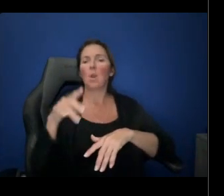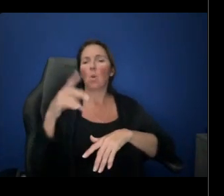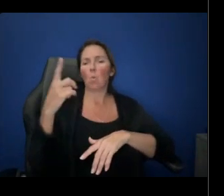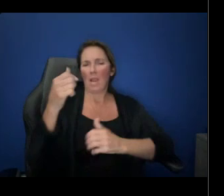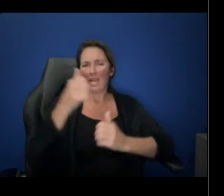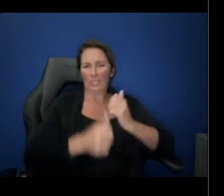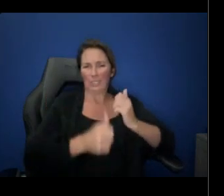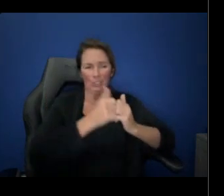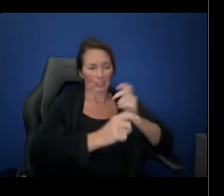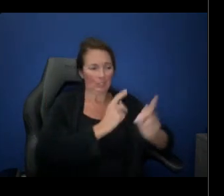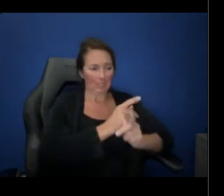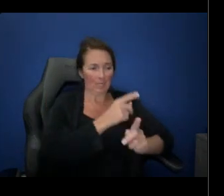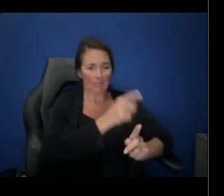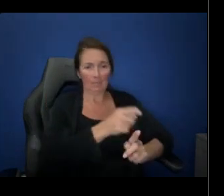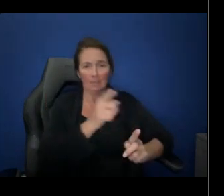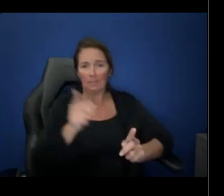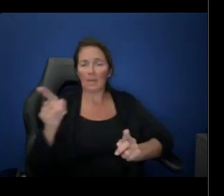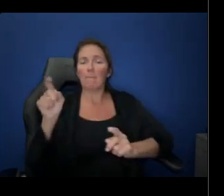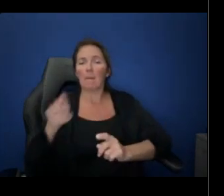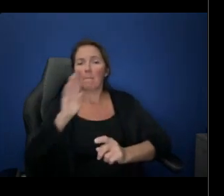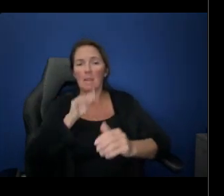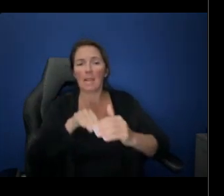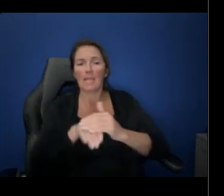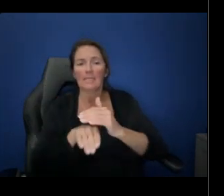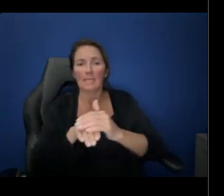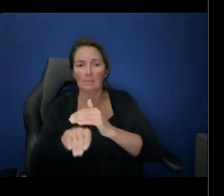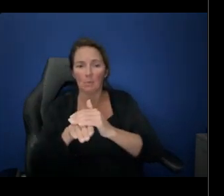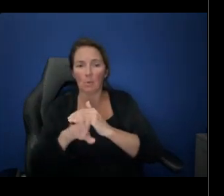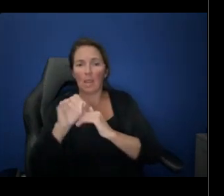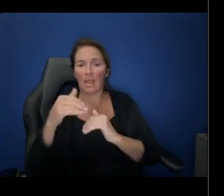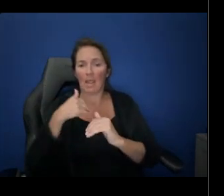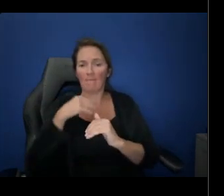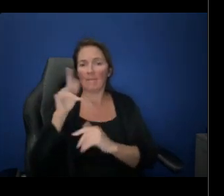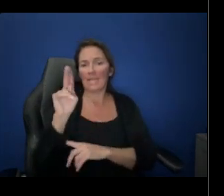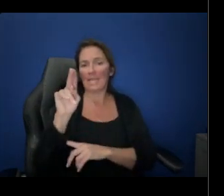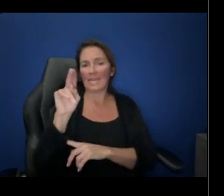be accessible and have knee space.